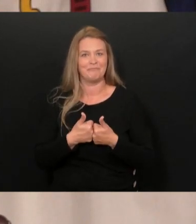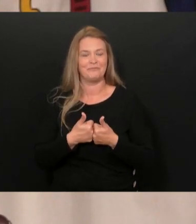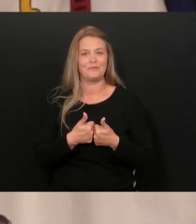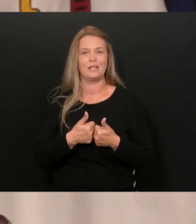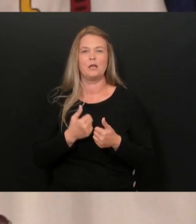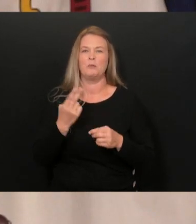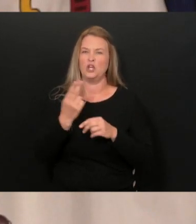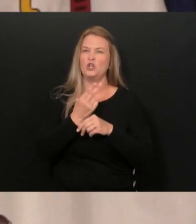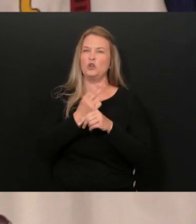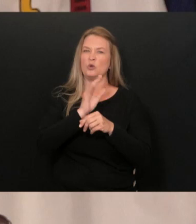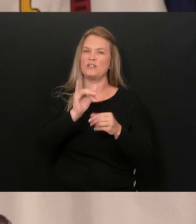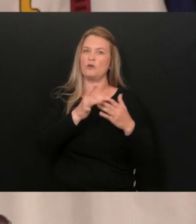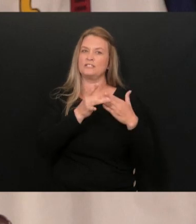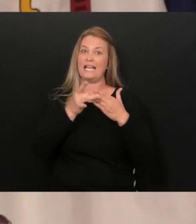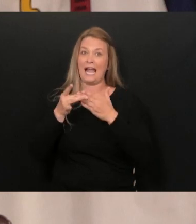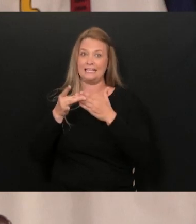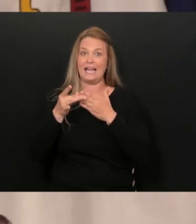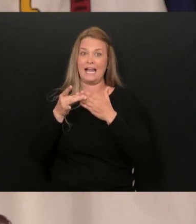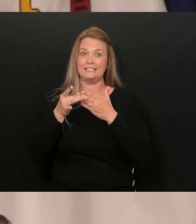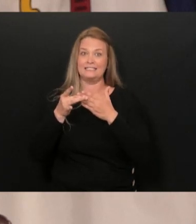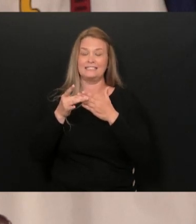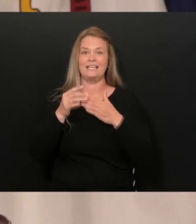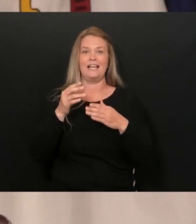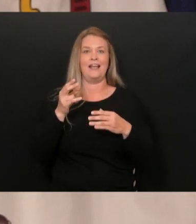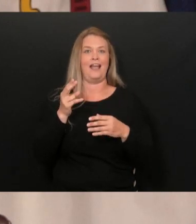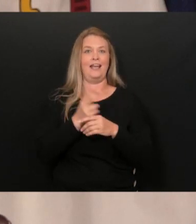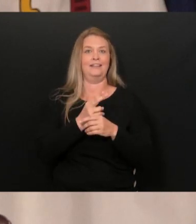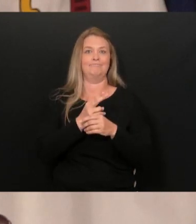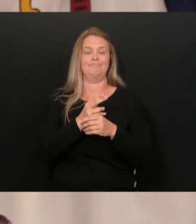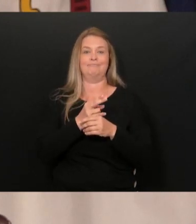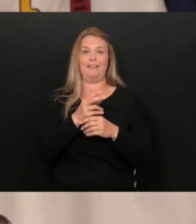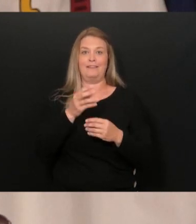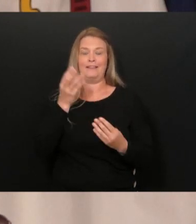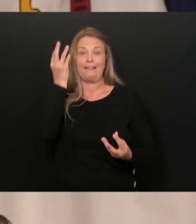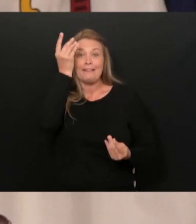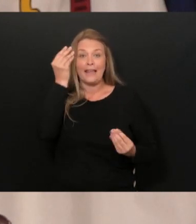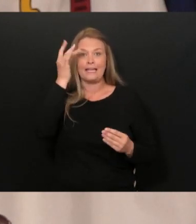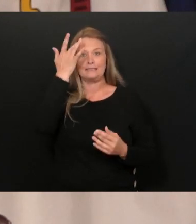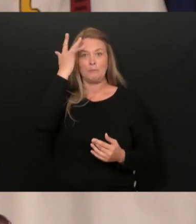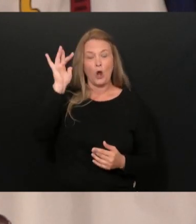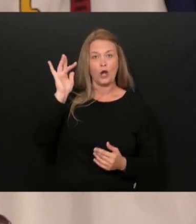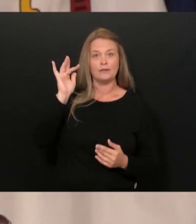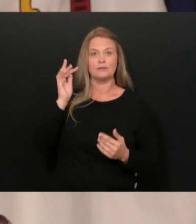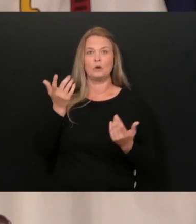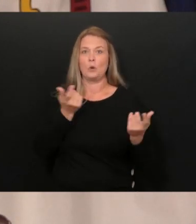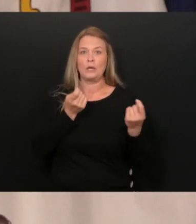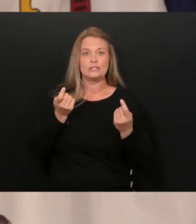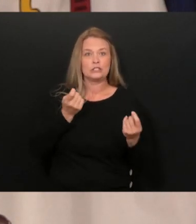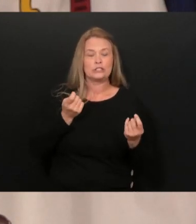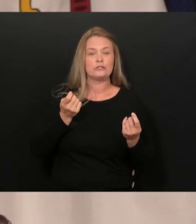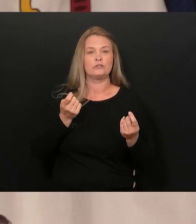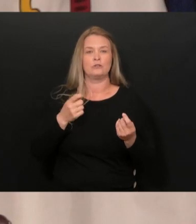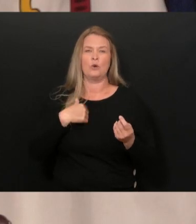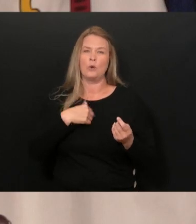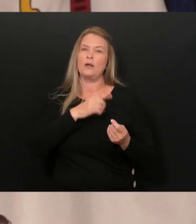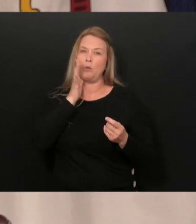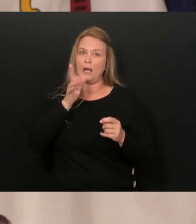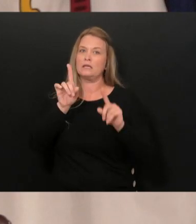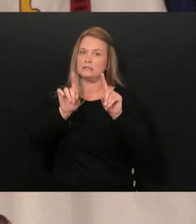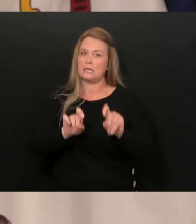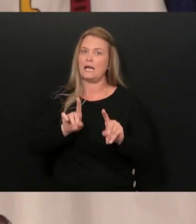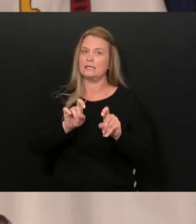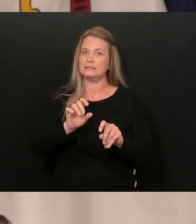our guidelines and use your conscience, and we will be testing the daycare